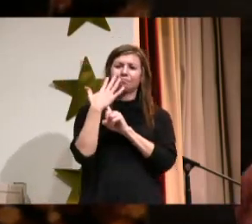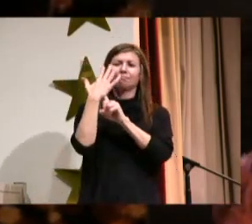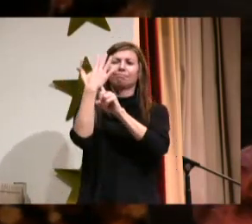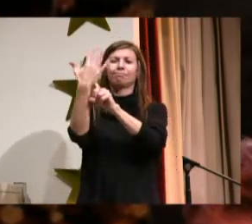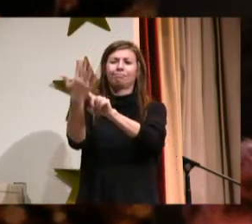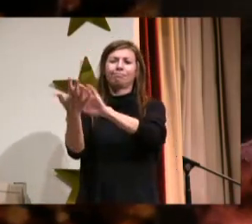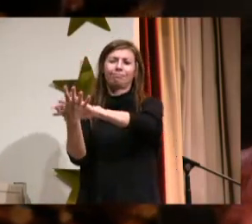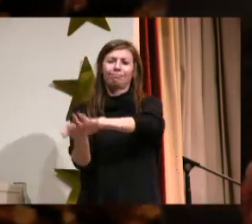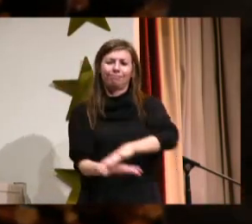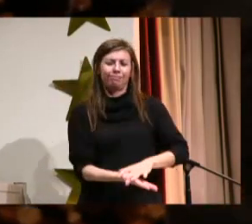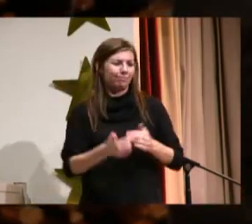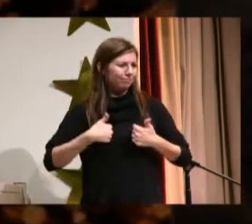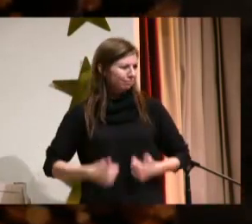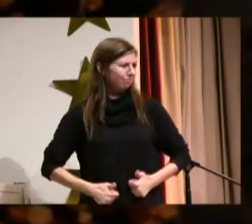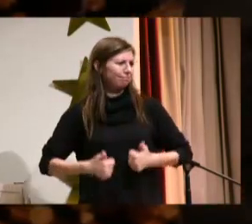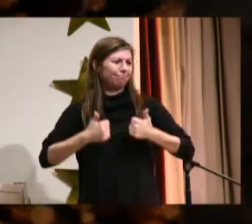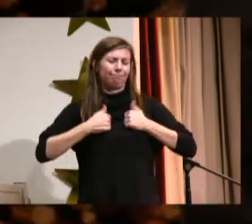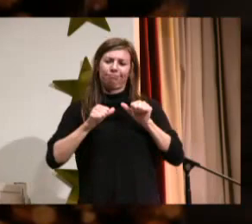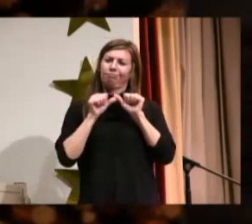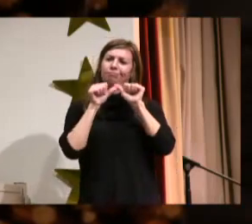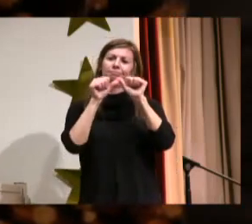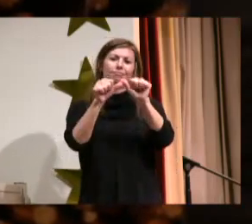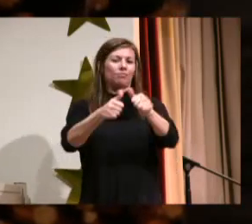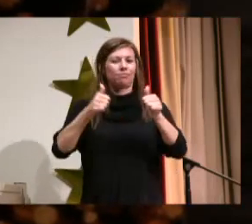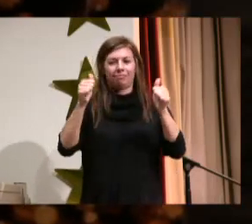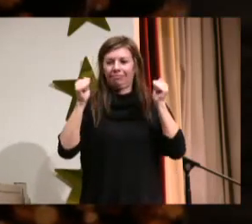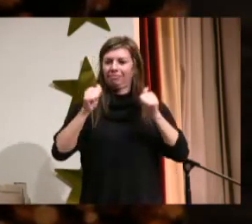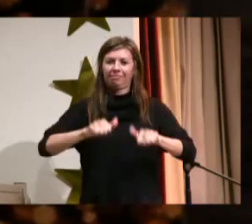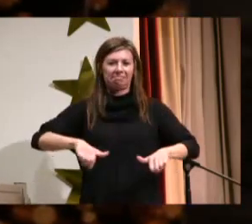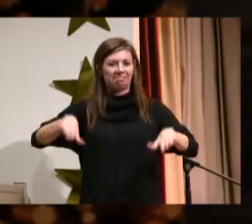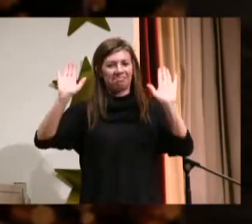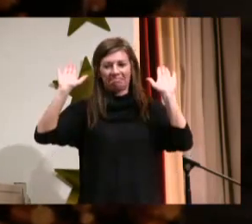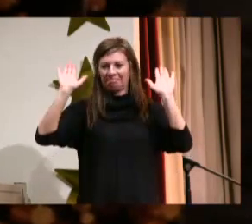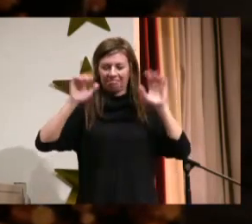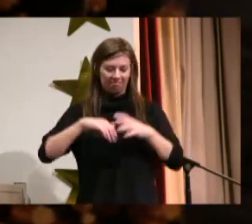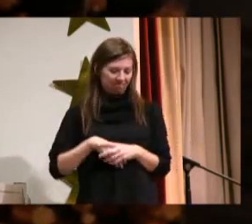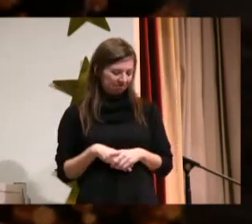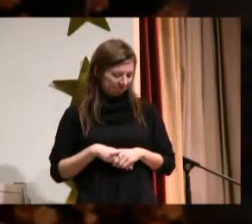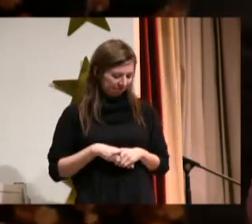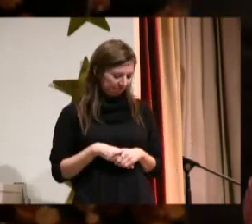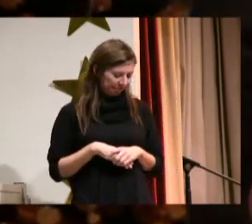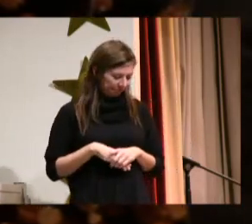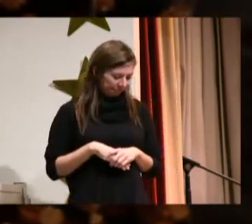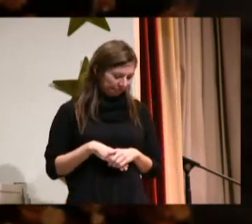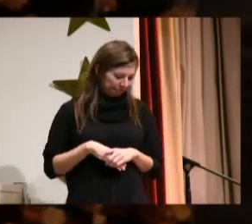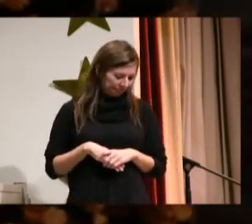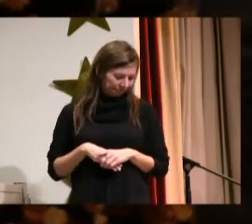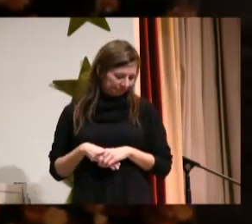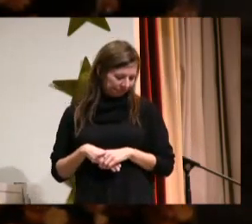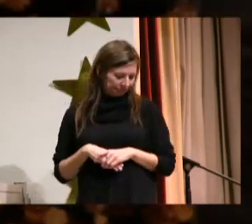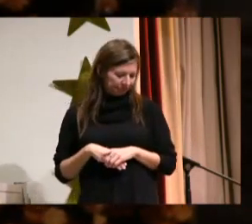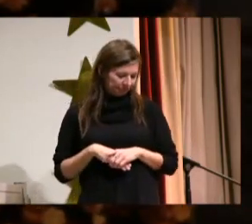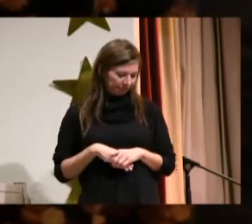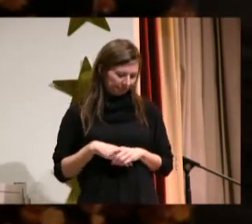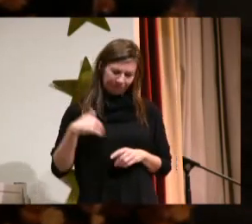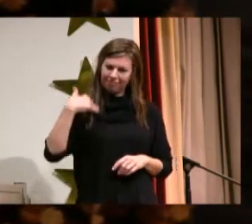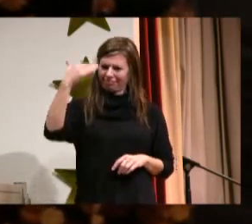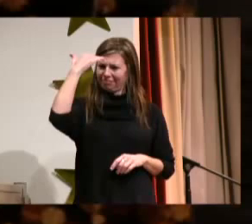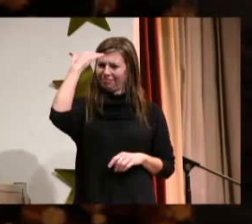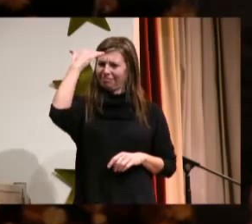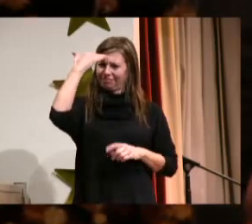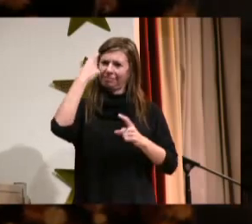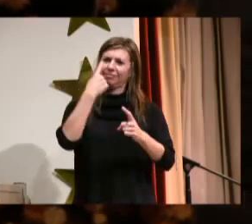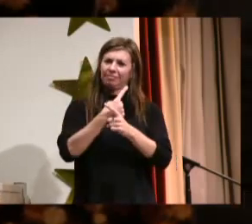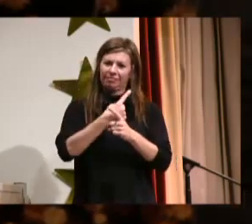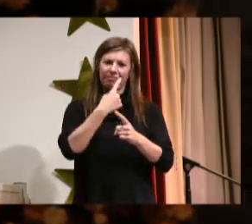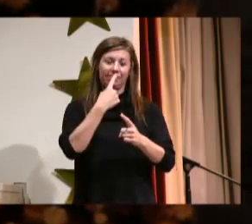ground. And I won't back down. Well, I know what's